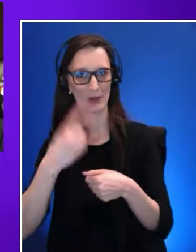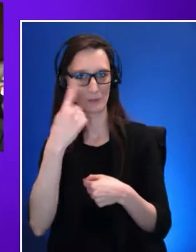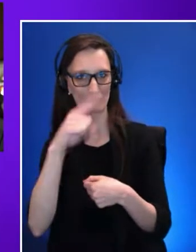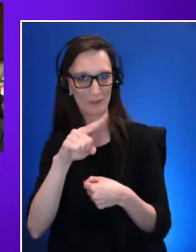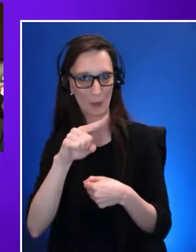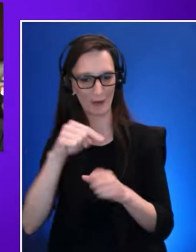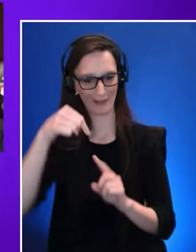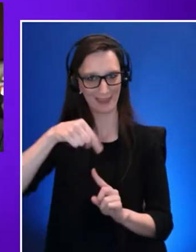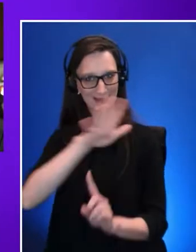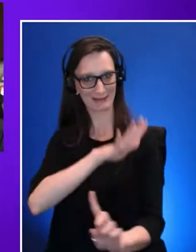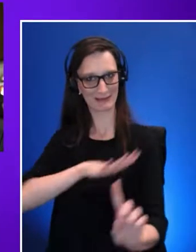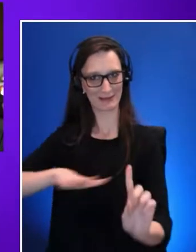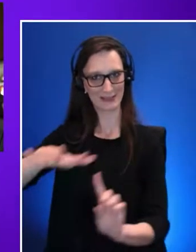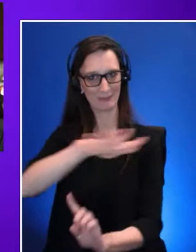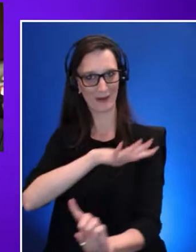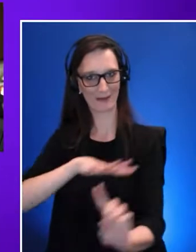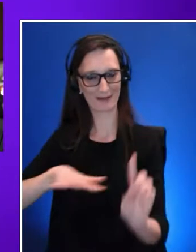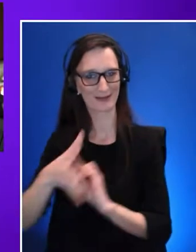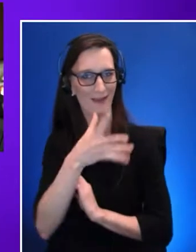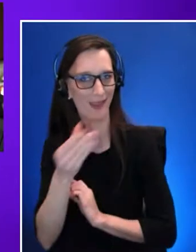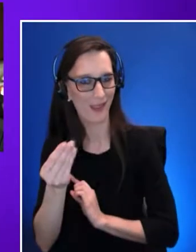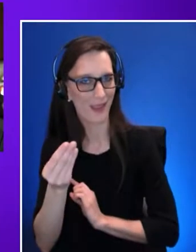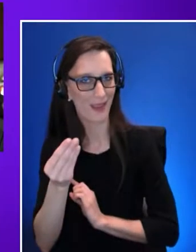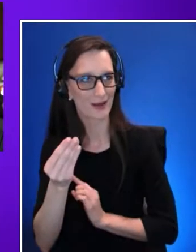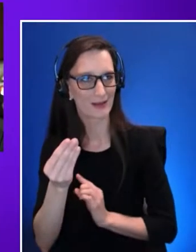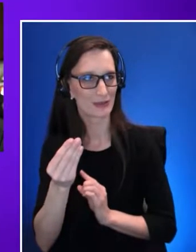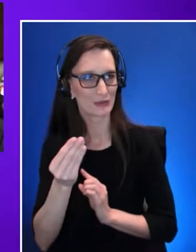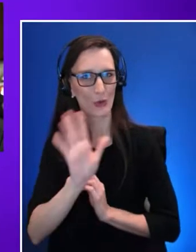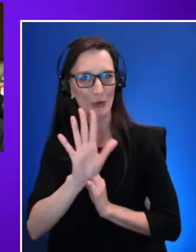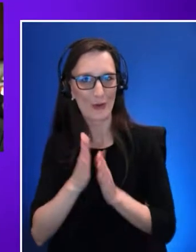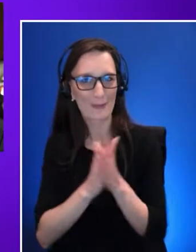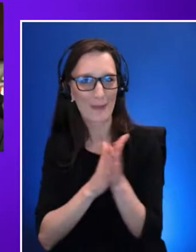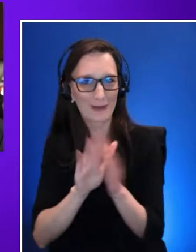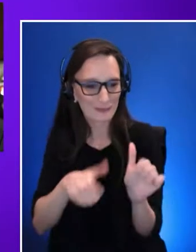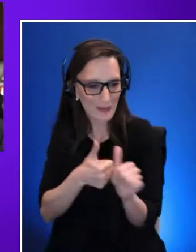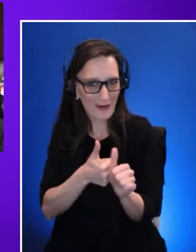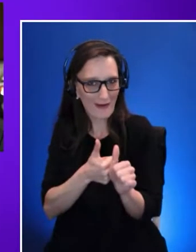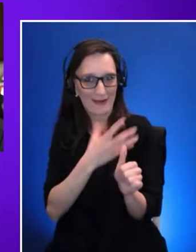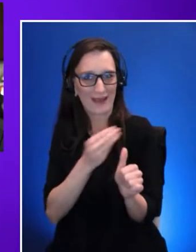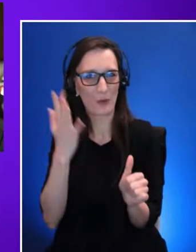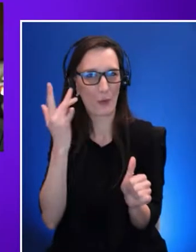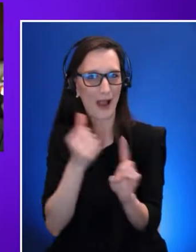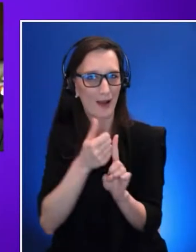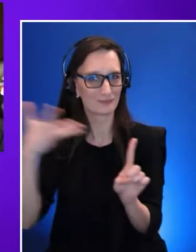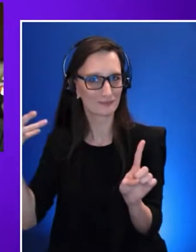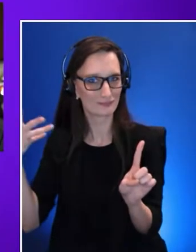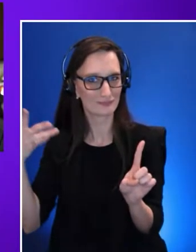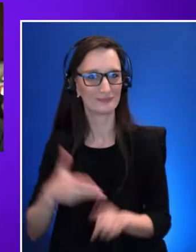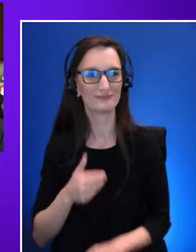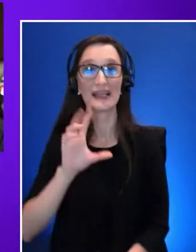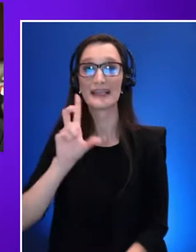space and what you're passionate about and why you're here. Danny, let's start with you.